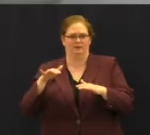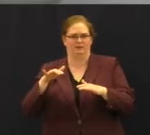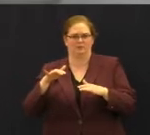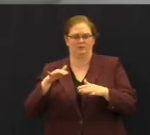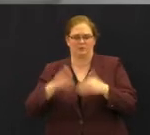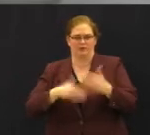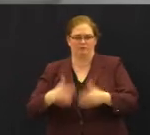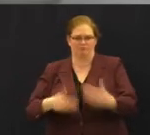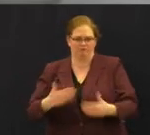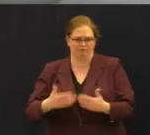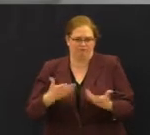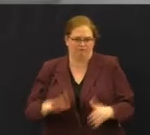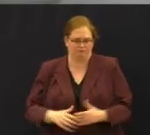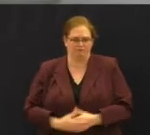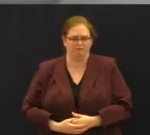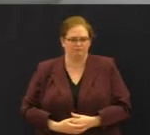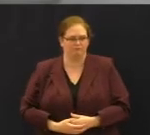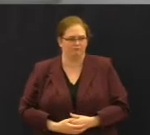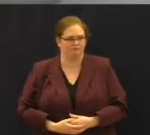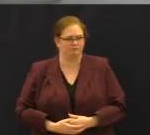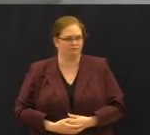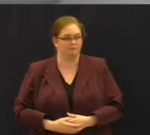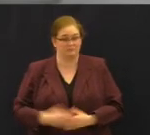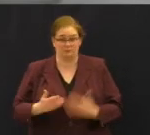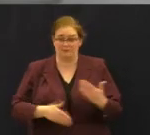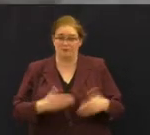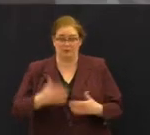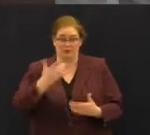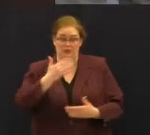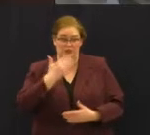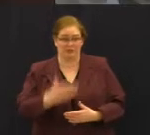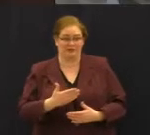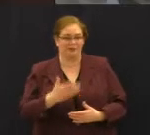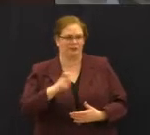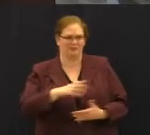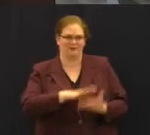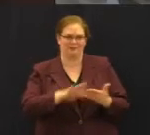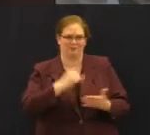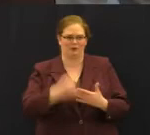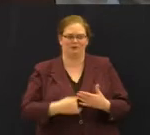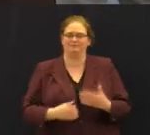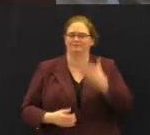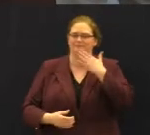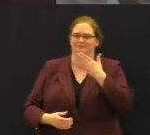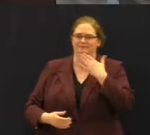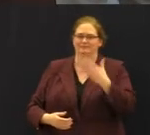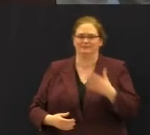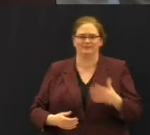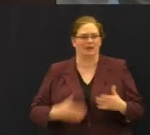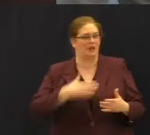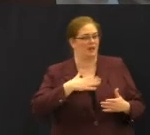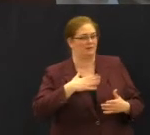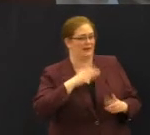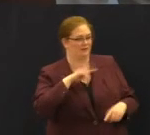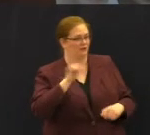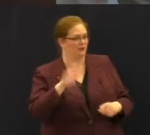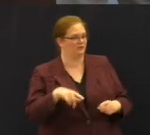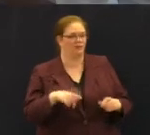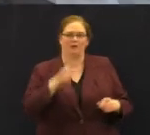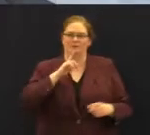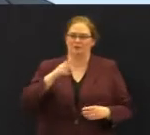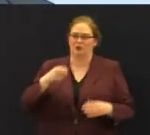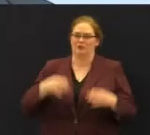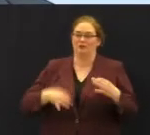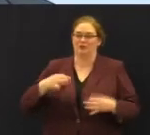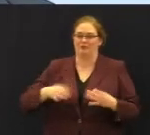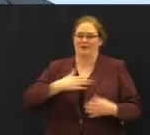So we're moving it forward. It's looking good. Thank So you. It's going to be a nice project. Thank you. And Be happy to answer any I am questions sure the if you have. judges are going to be